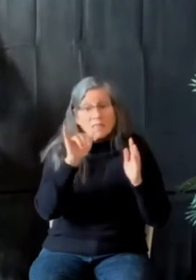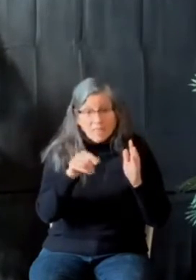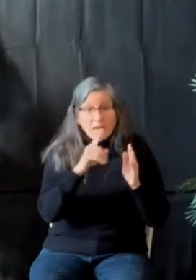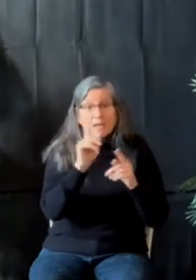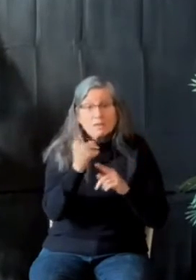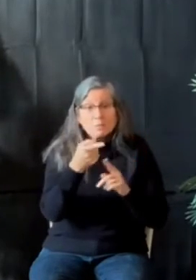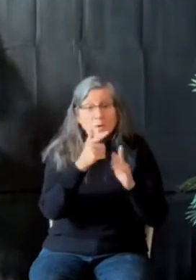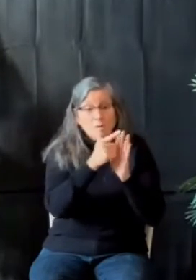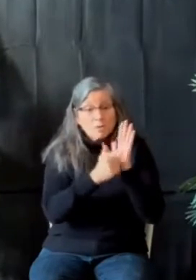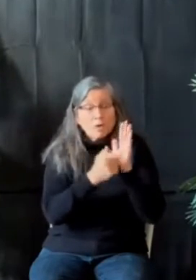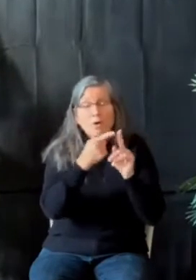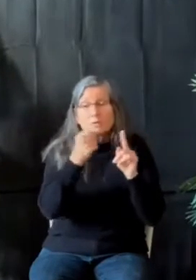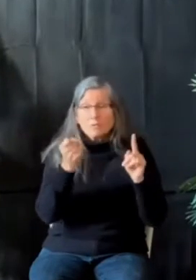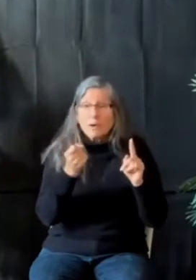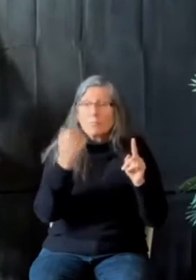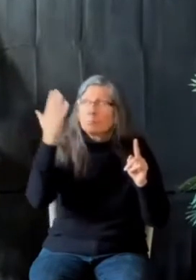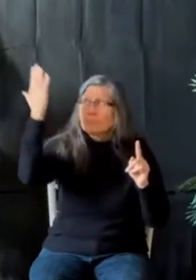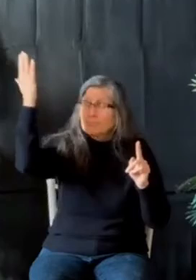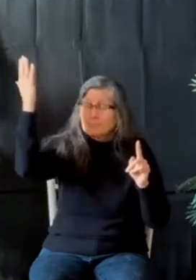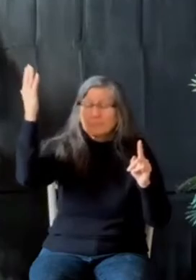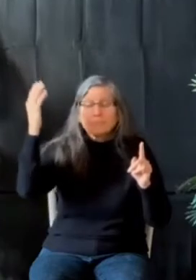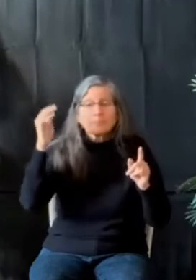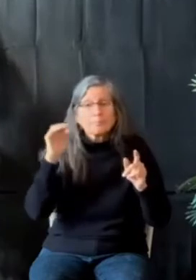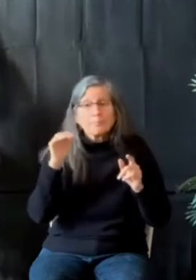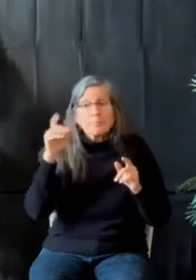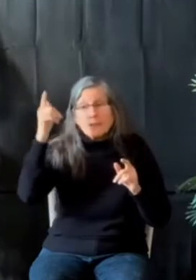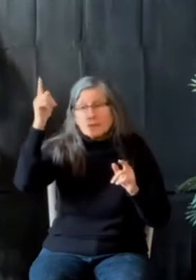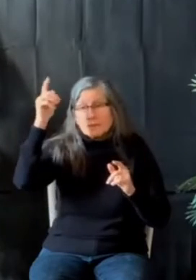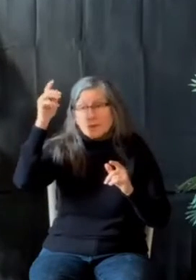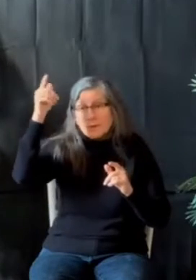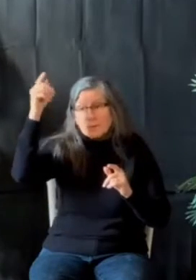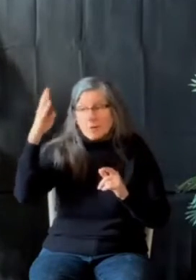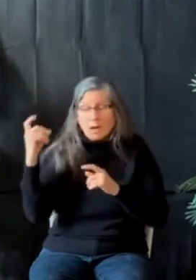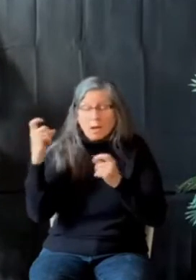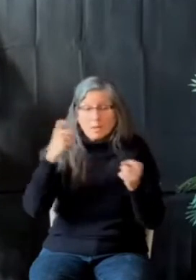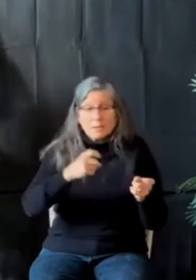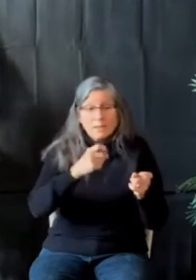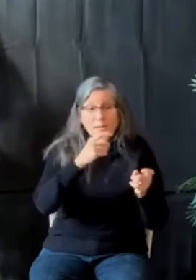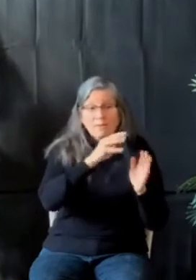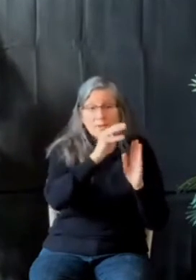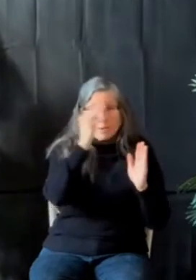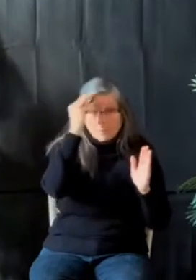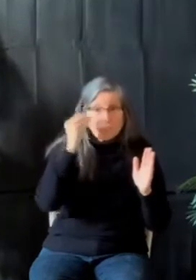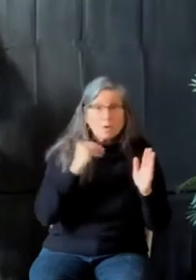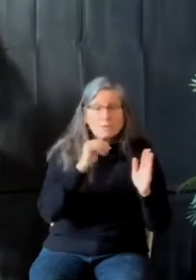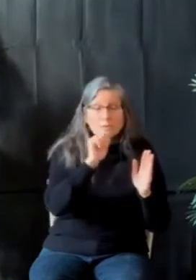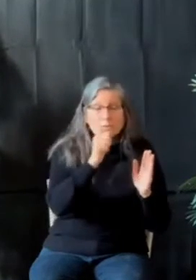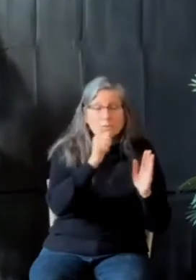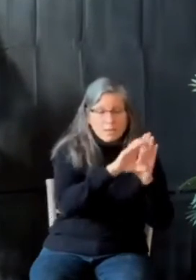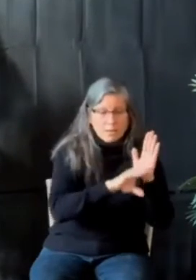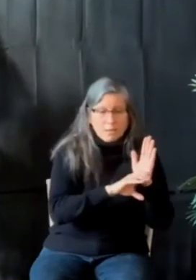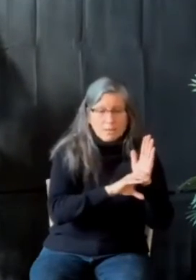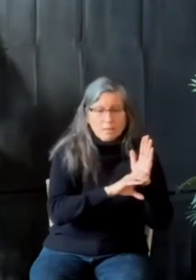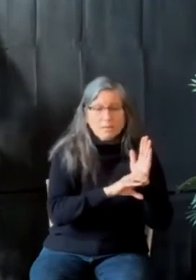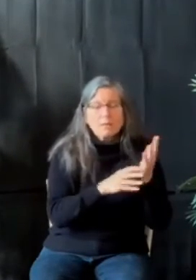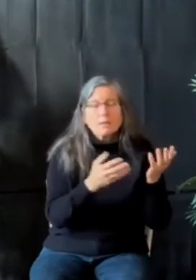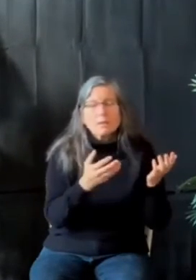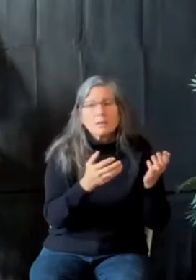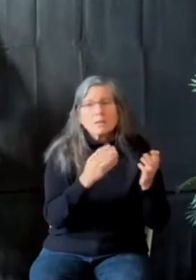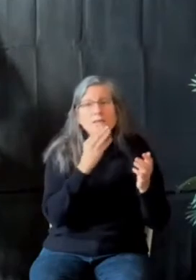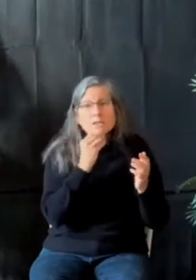from. And so there he gave Moses these Ten Commandments, to which the Jewish leaders